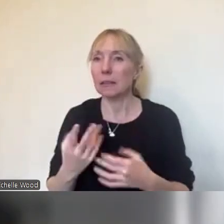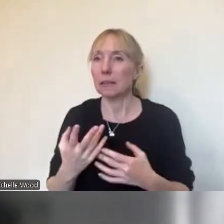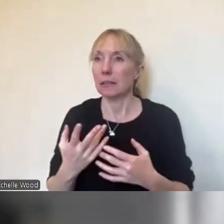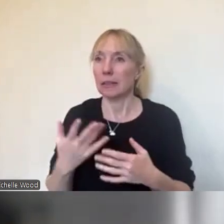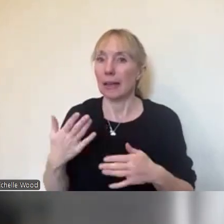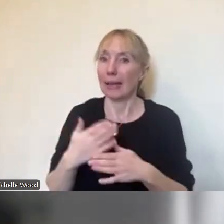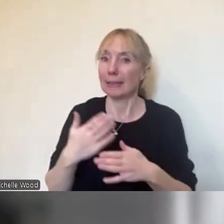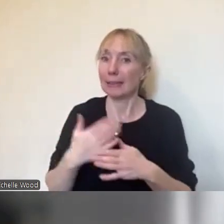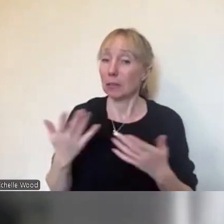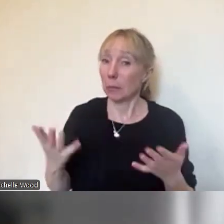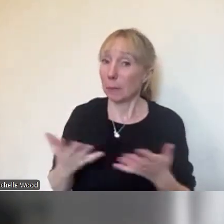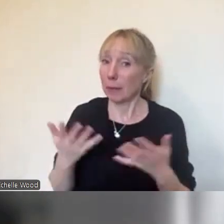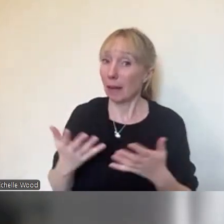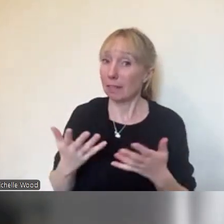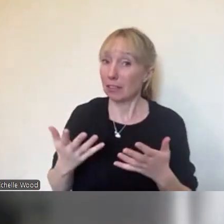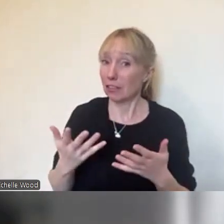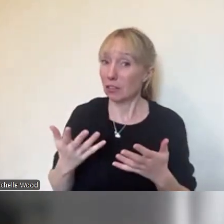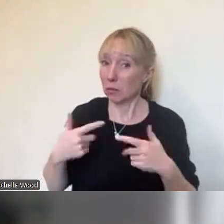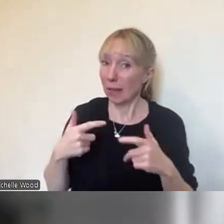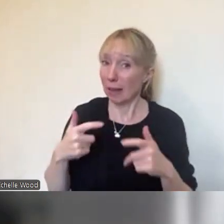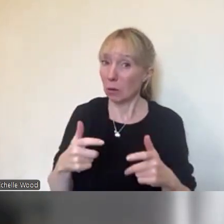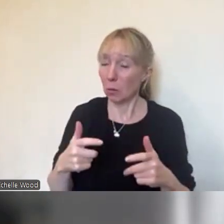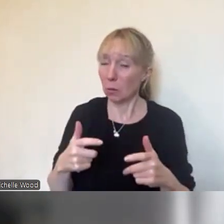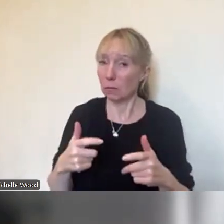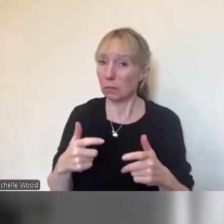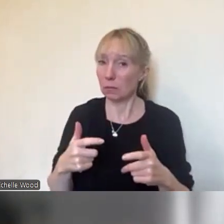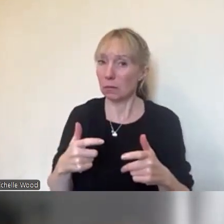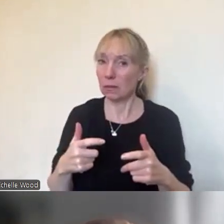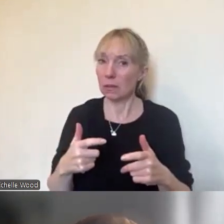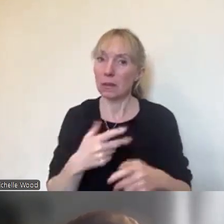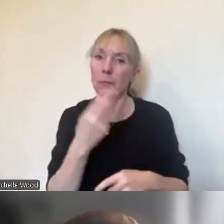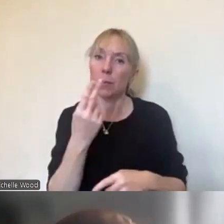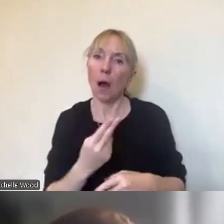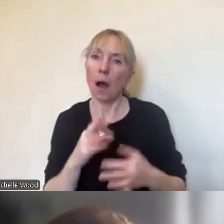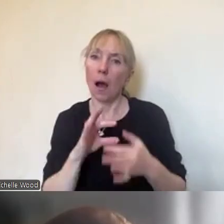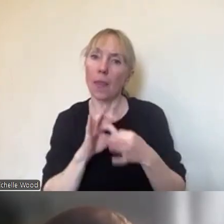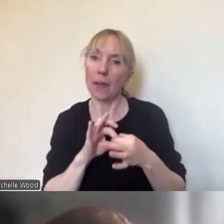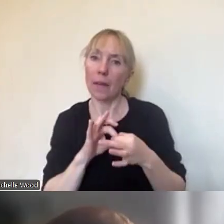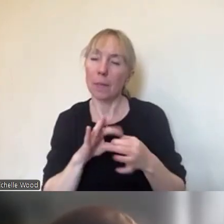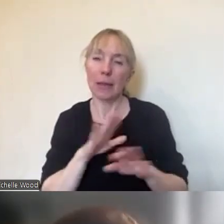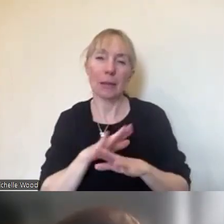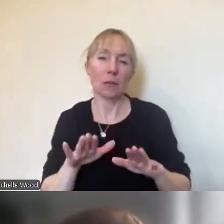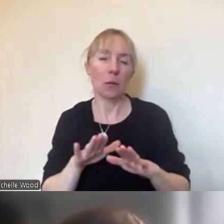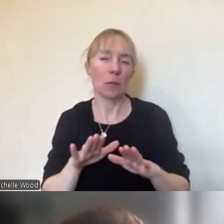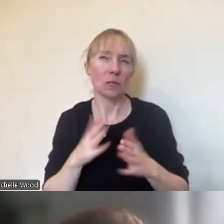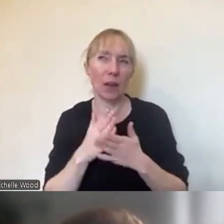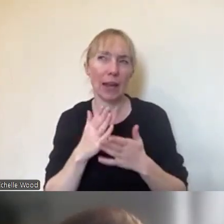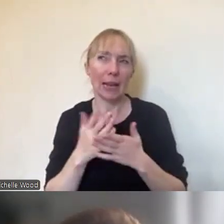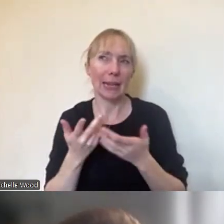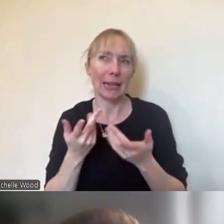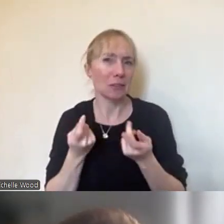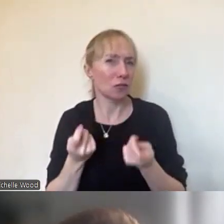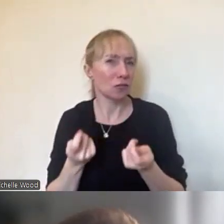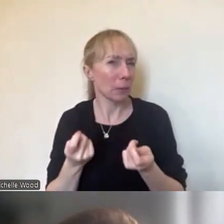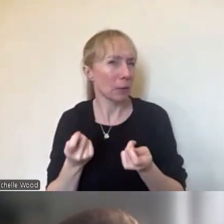to continue it while at Crichton? So art therapy wasn't tried as a treatment, in quote